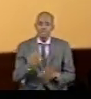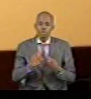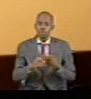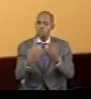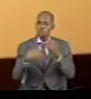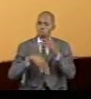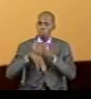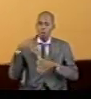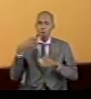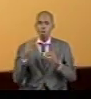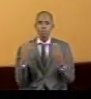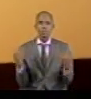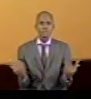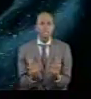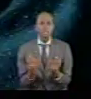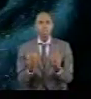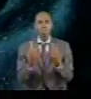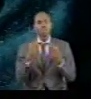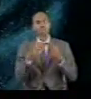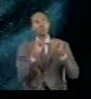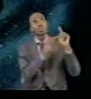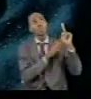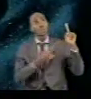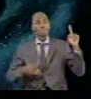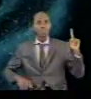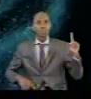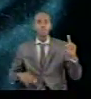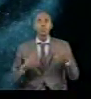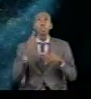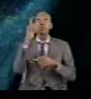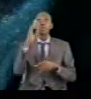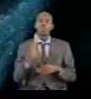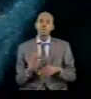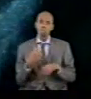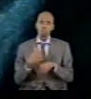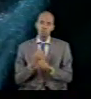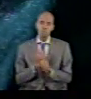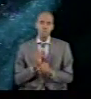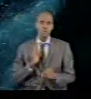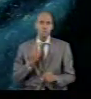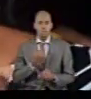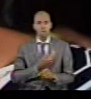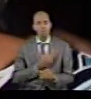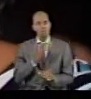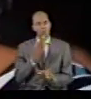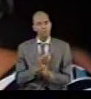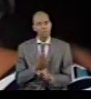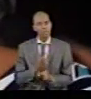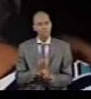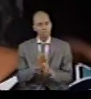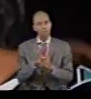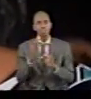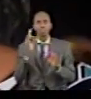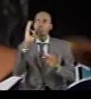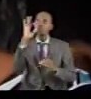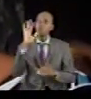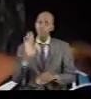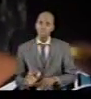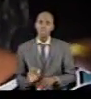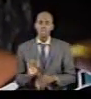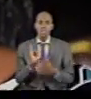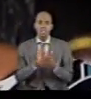sin and coming to the Lord. God make us faithful preachers that call people